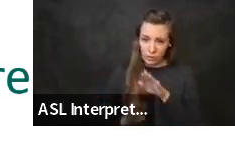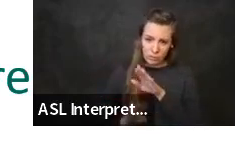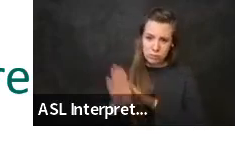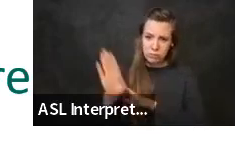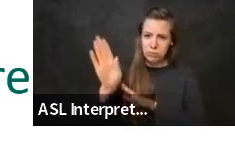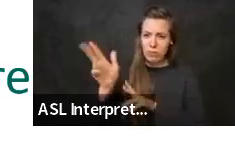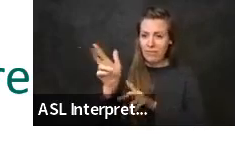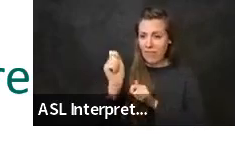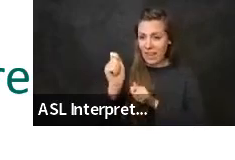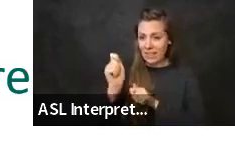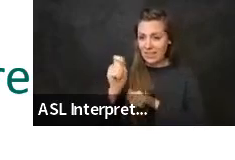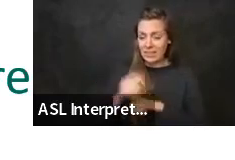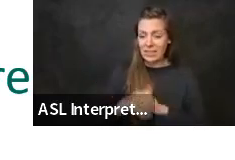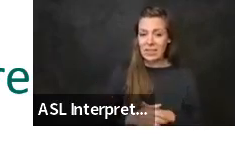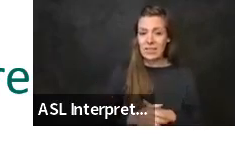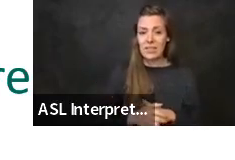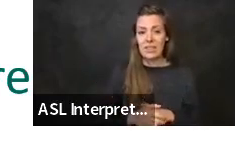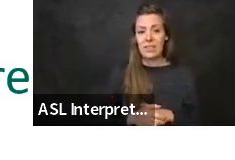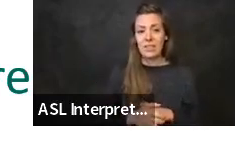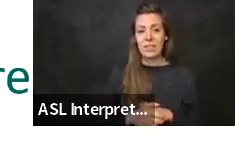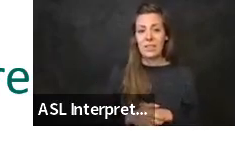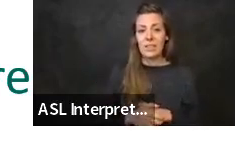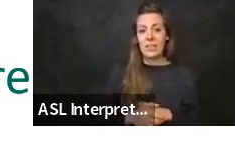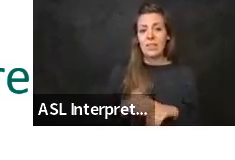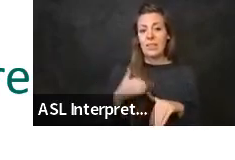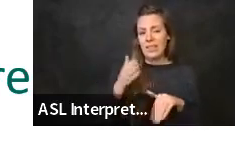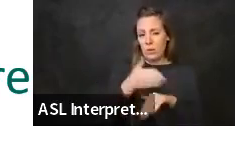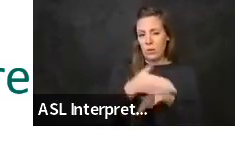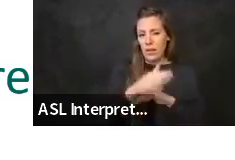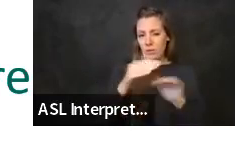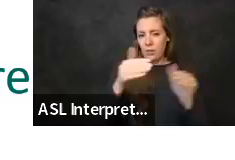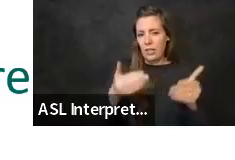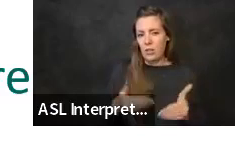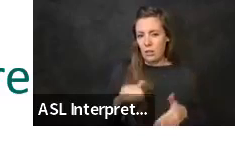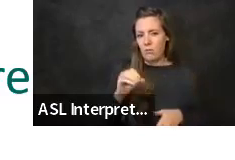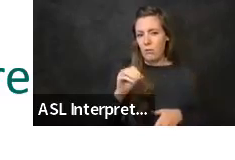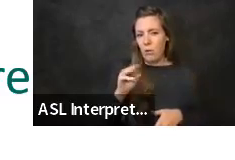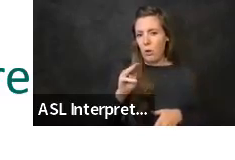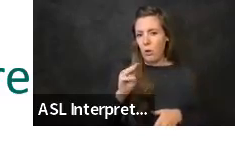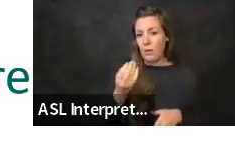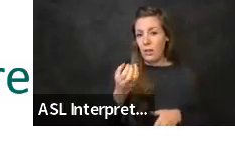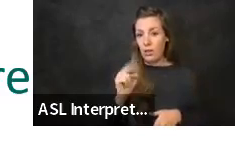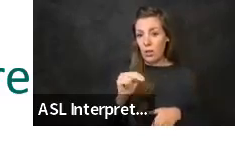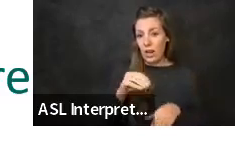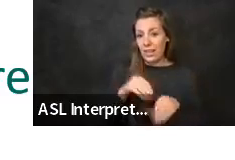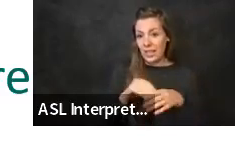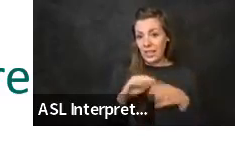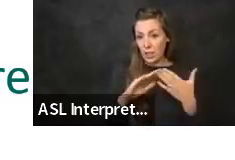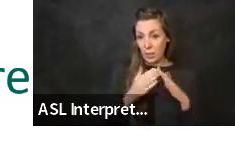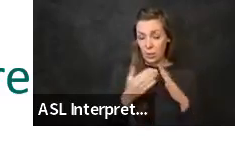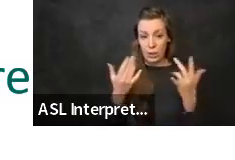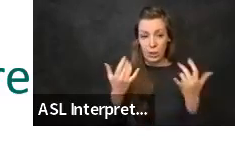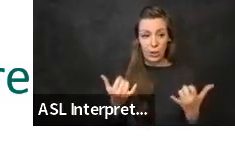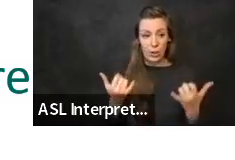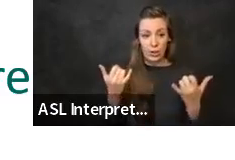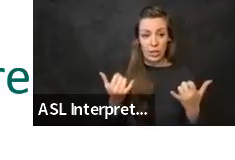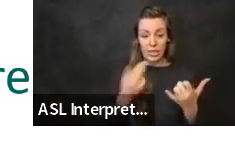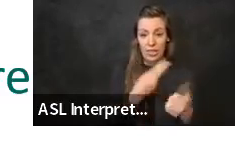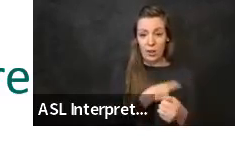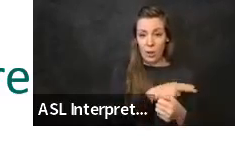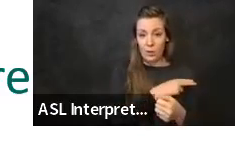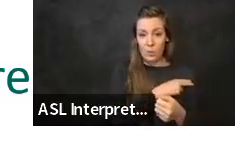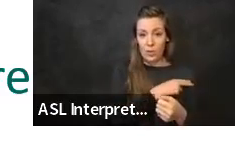observed after the introduction of Omicron in the community. Currently, our hospitalizations are